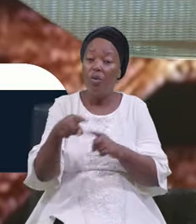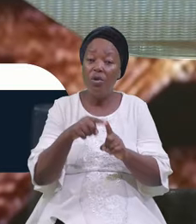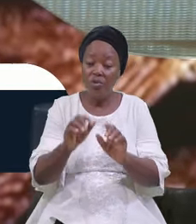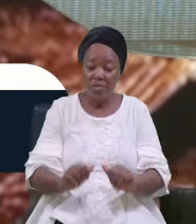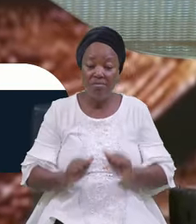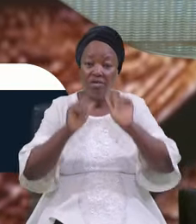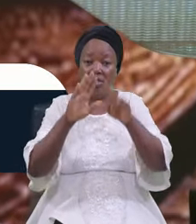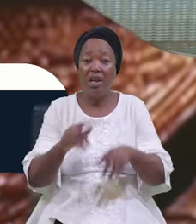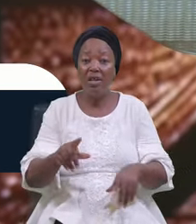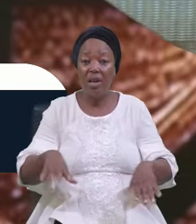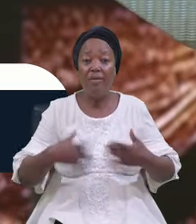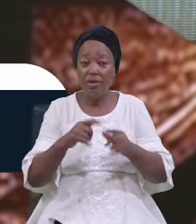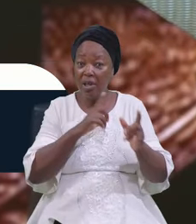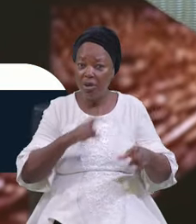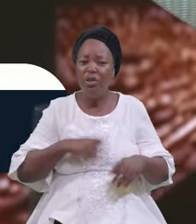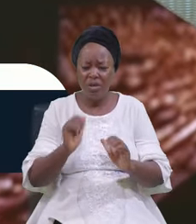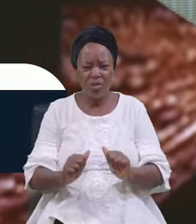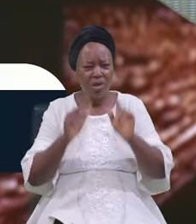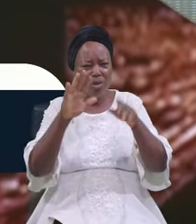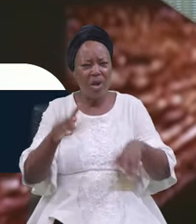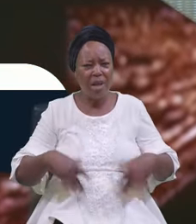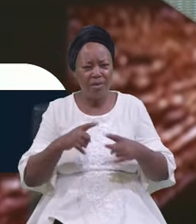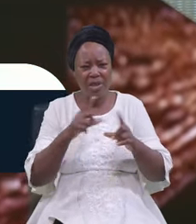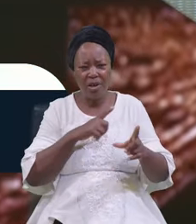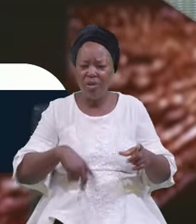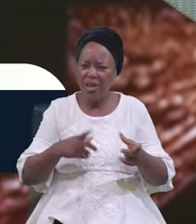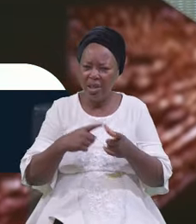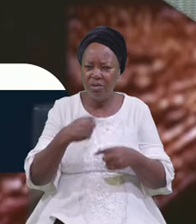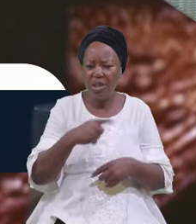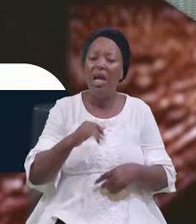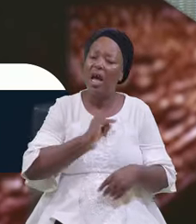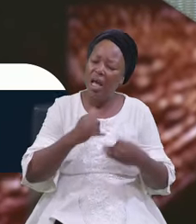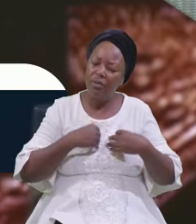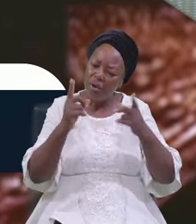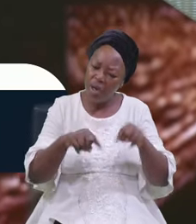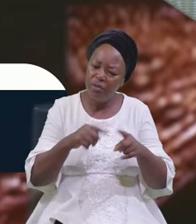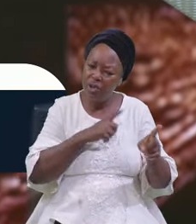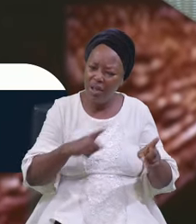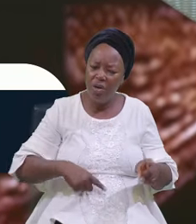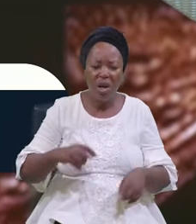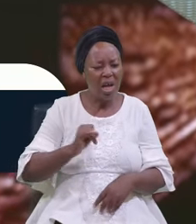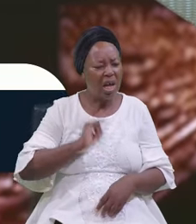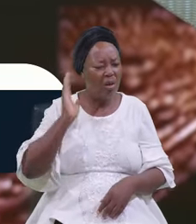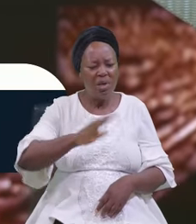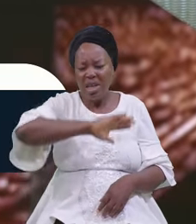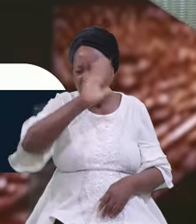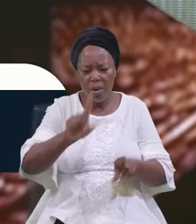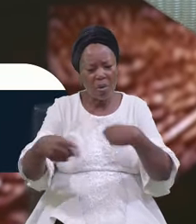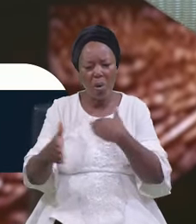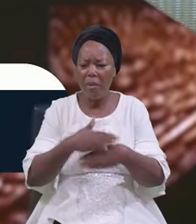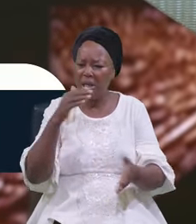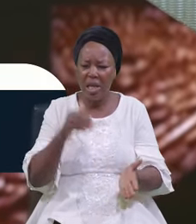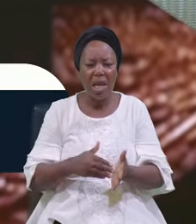life to the Lord, you consecrate yourself to the Lord. You say, I've come to the Lord, I'll never go back.